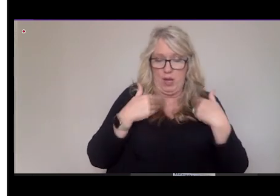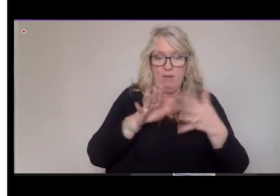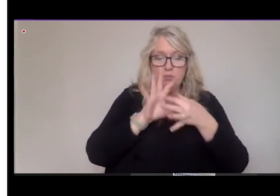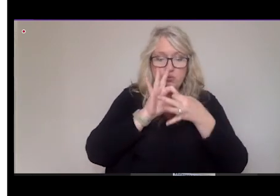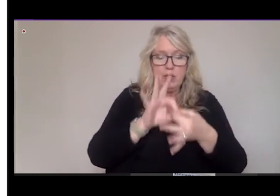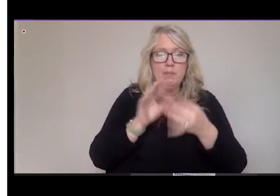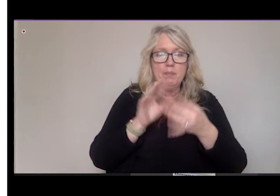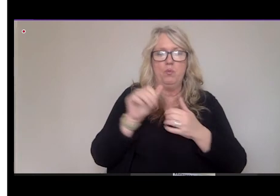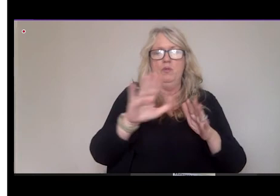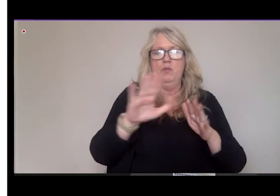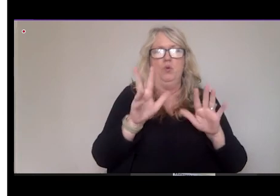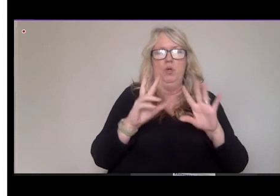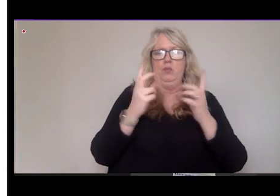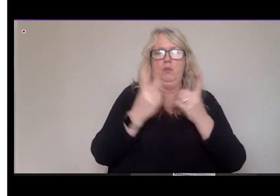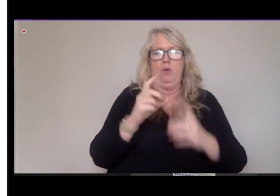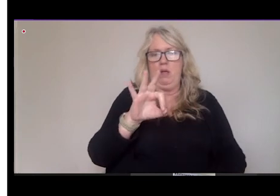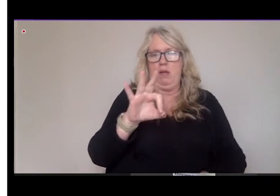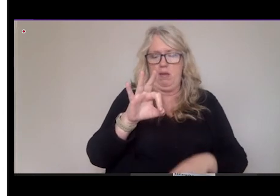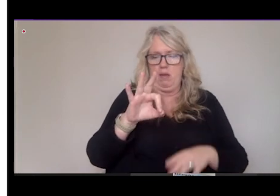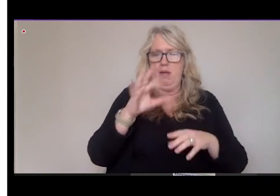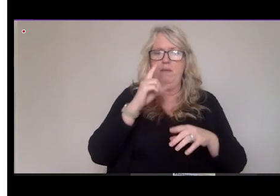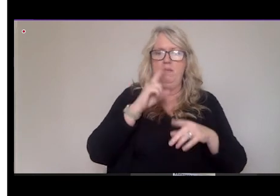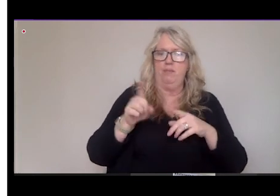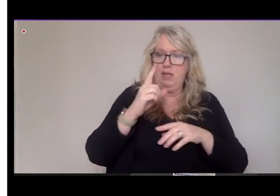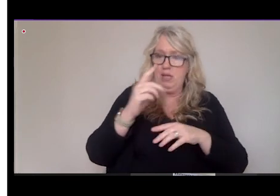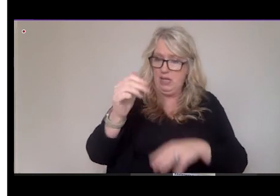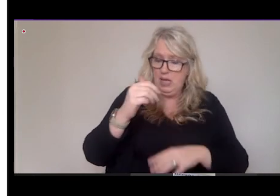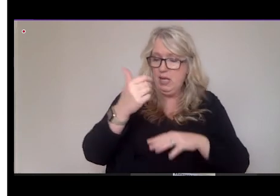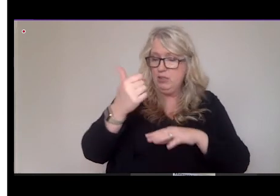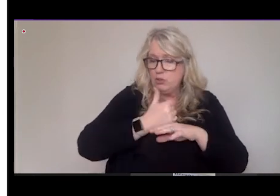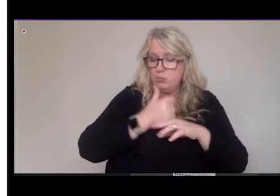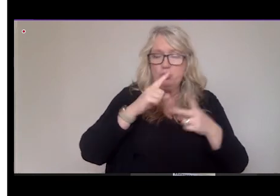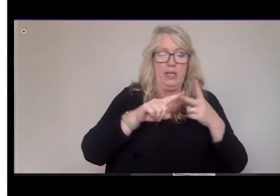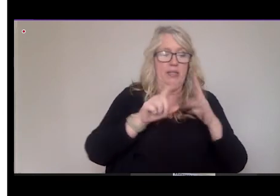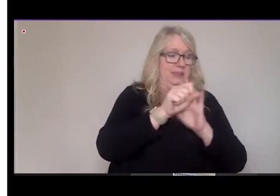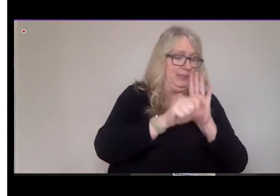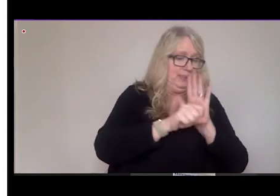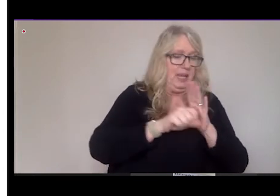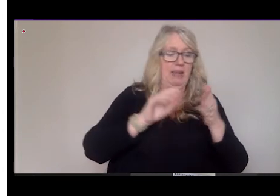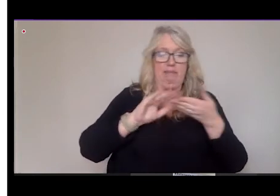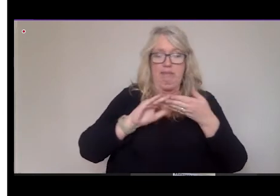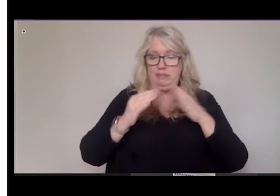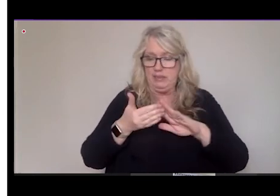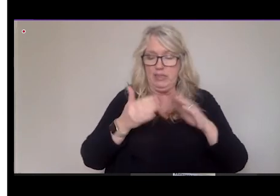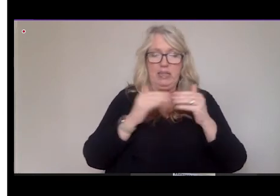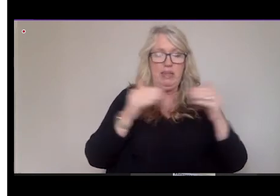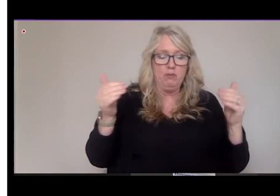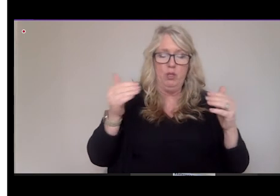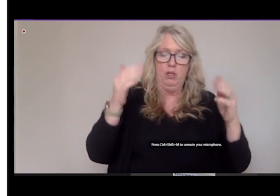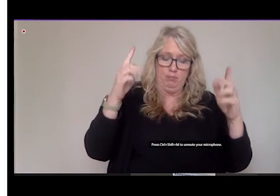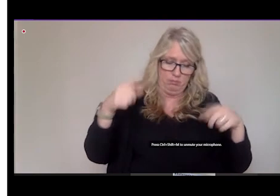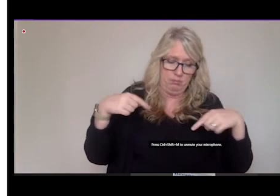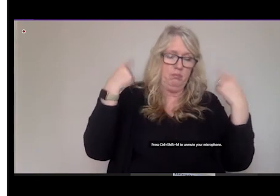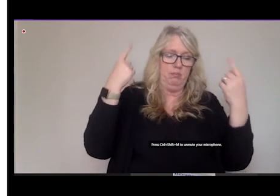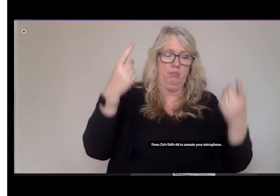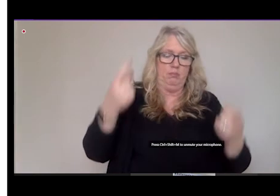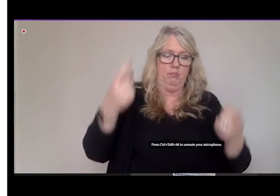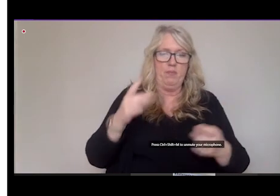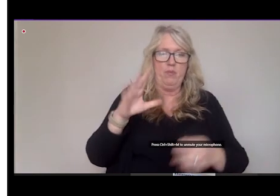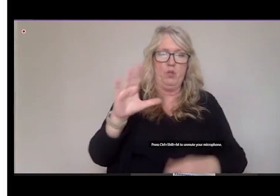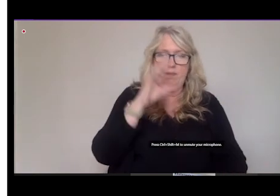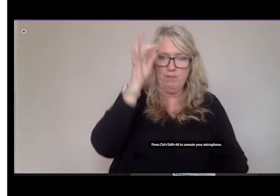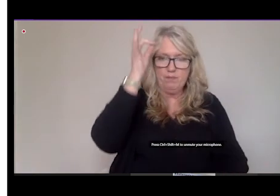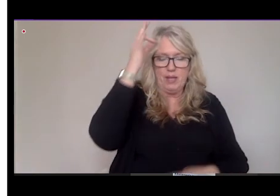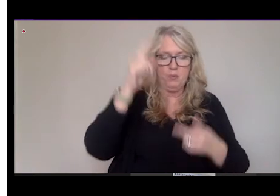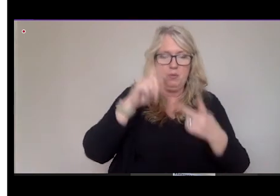it? Do you have relationships with your Department of Transportation at the state or city level? Have you